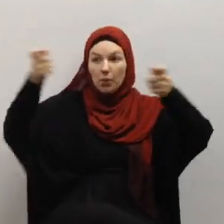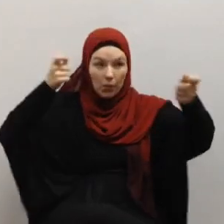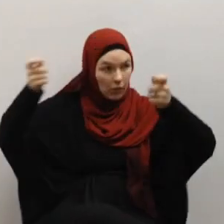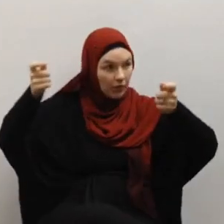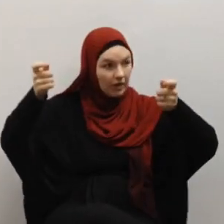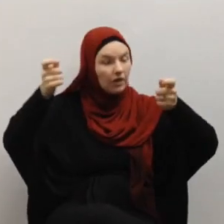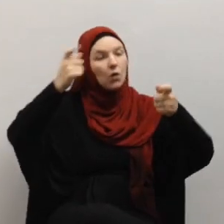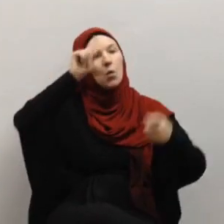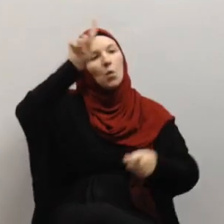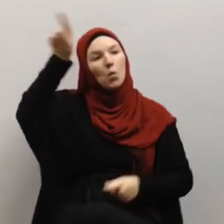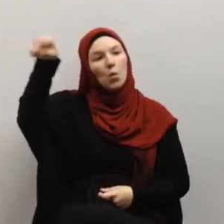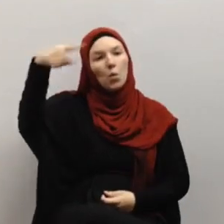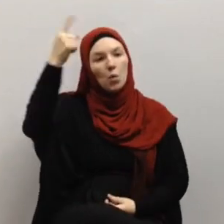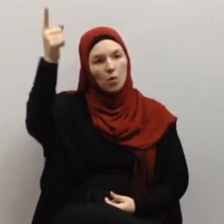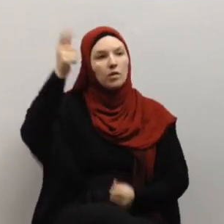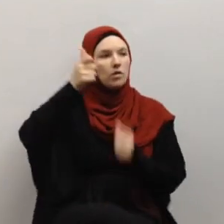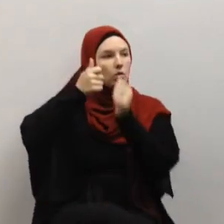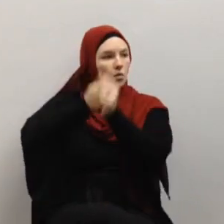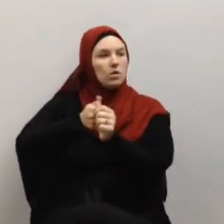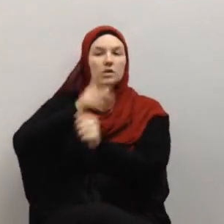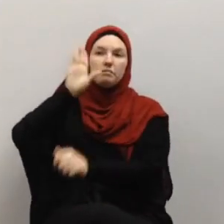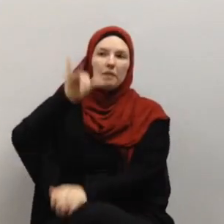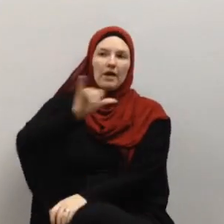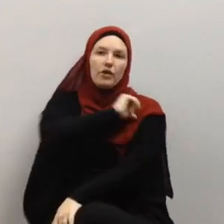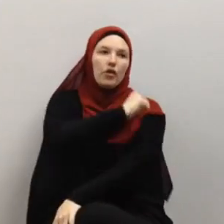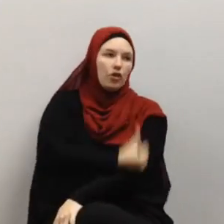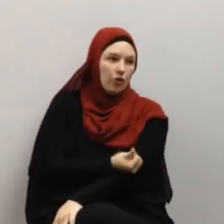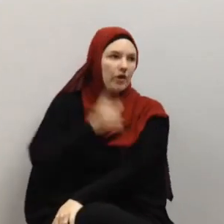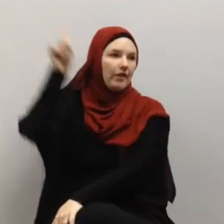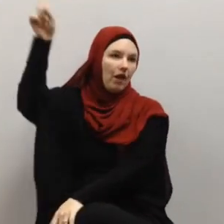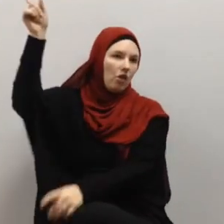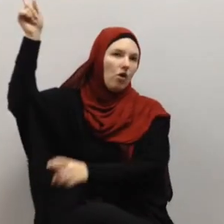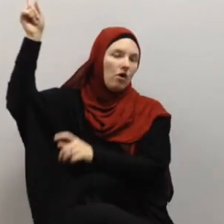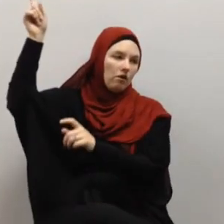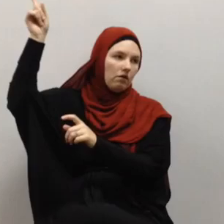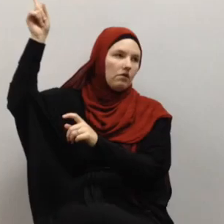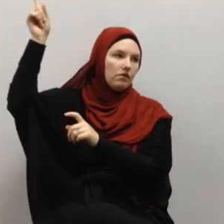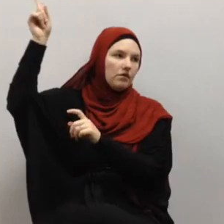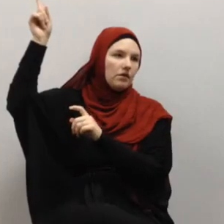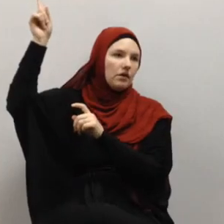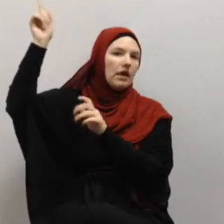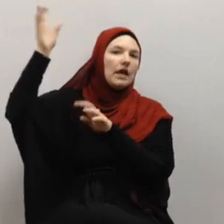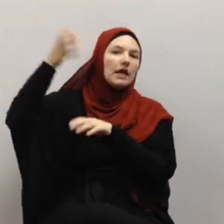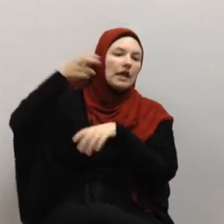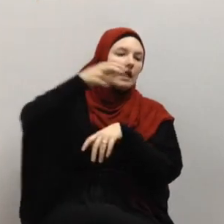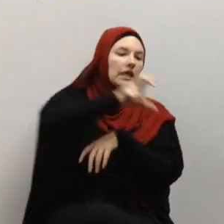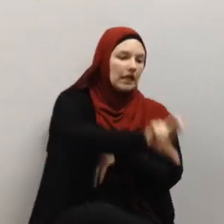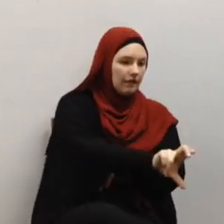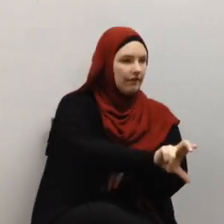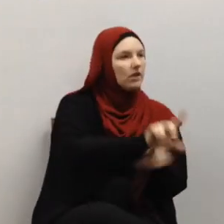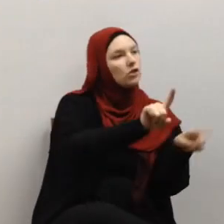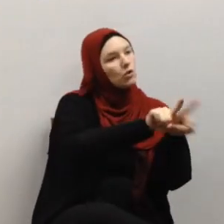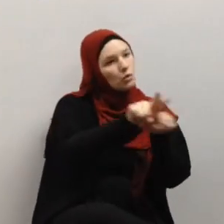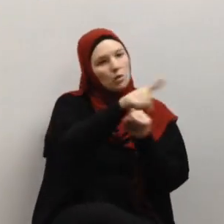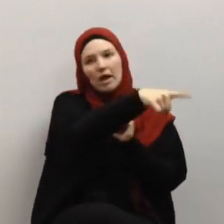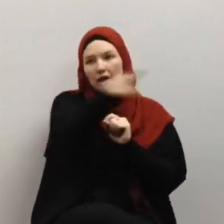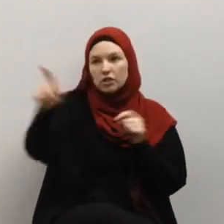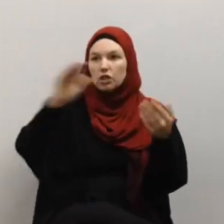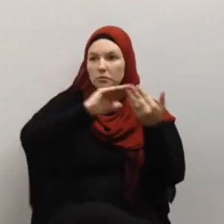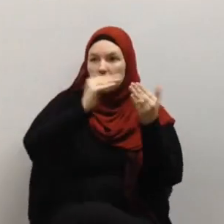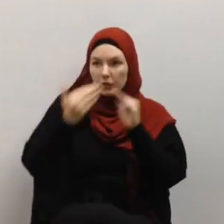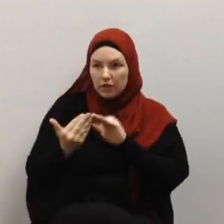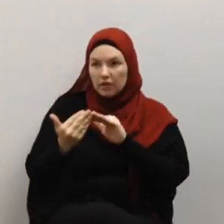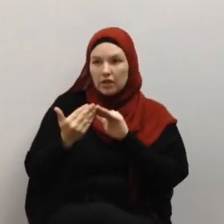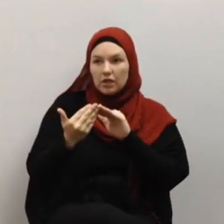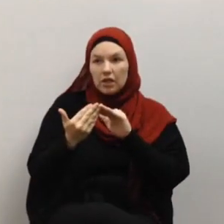to the authority that Allah subhanahu wa ta'ala invests in you as a community and the ruler you choose. So